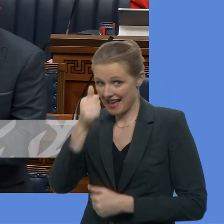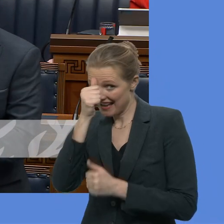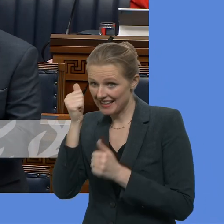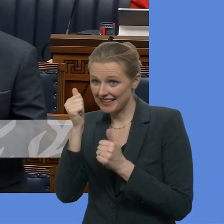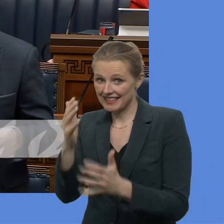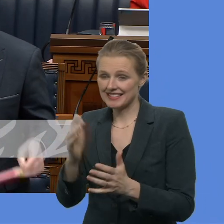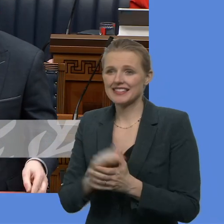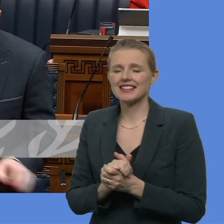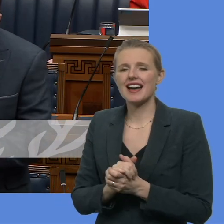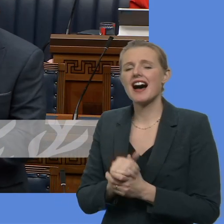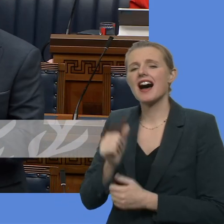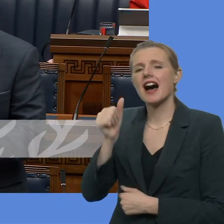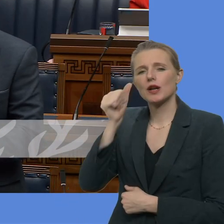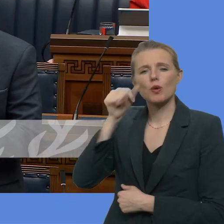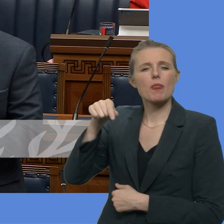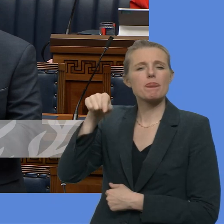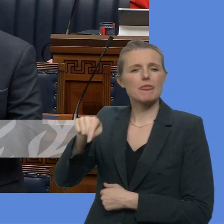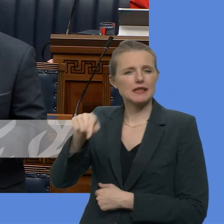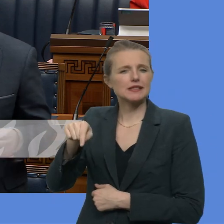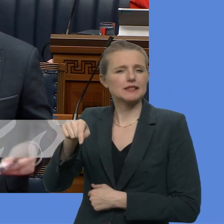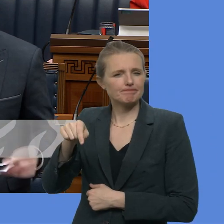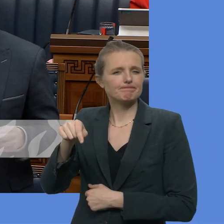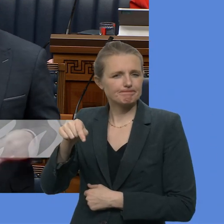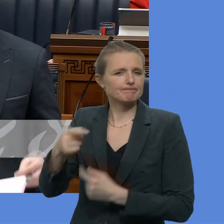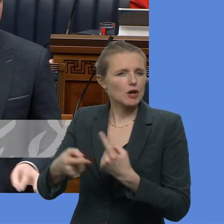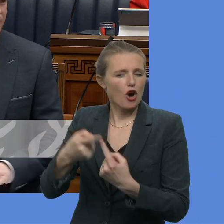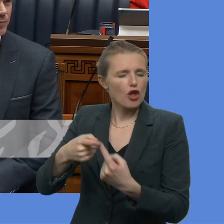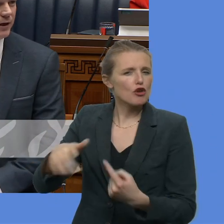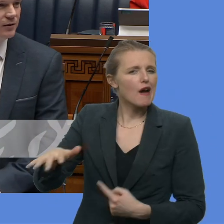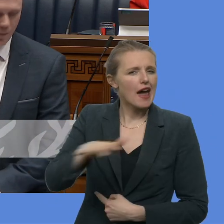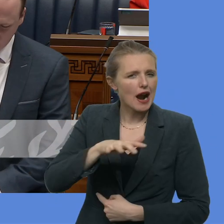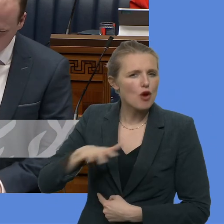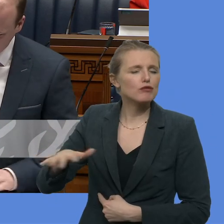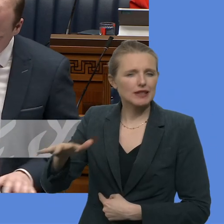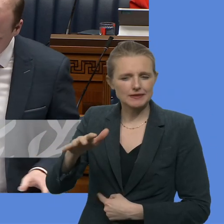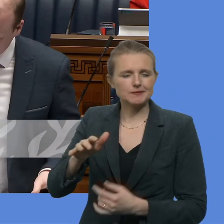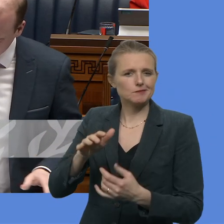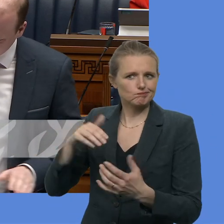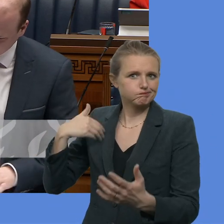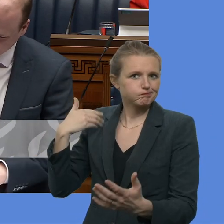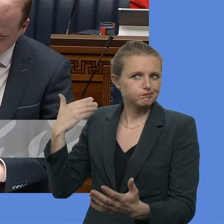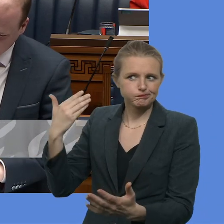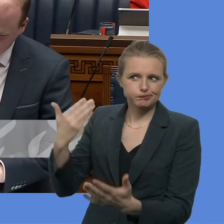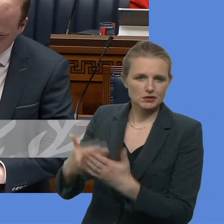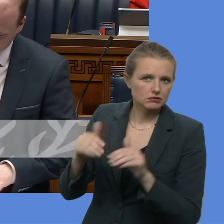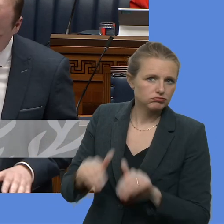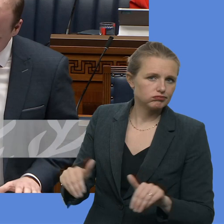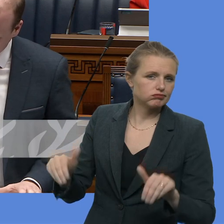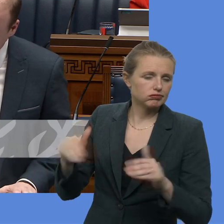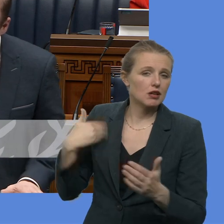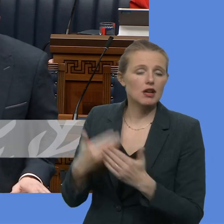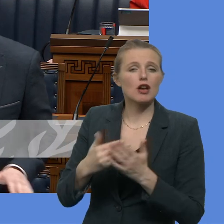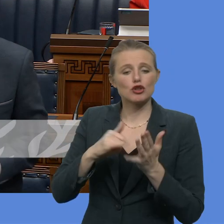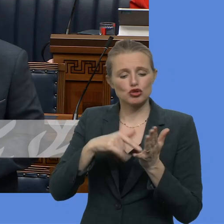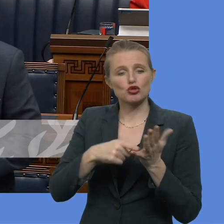I know that this has also been another area that has been some time in the making. The Strabane Public